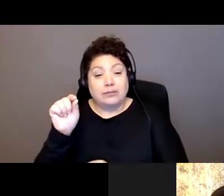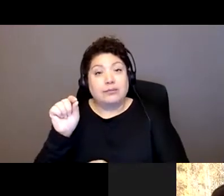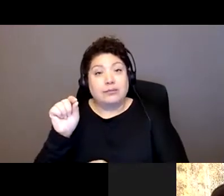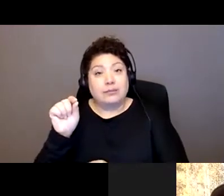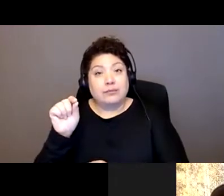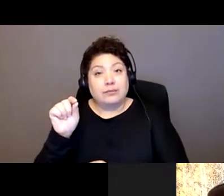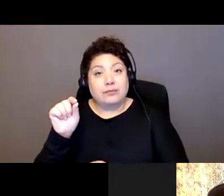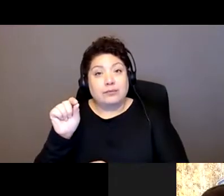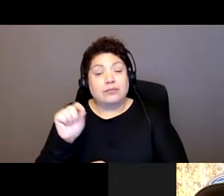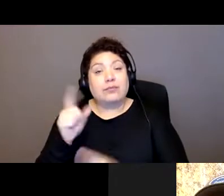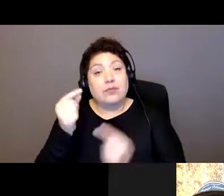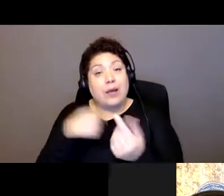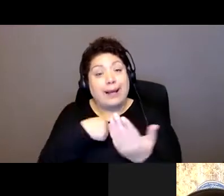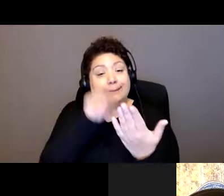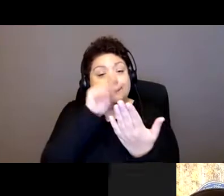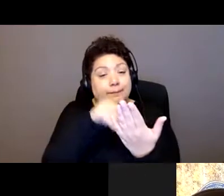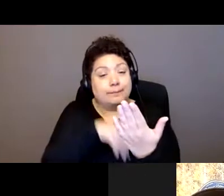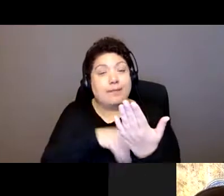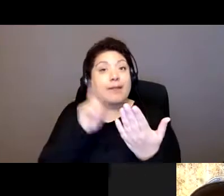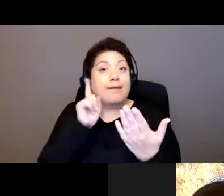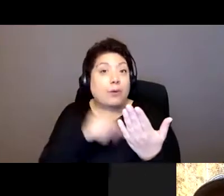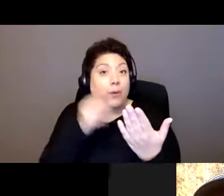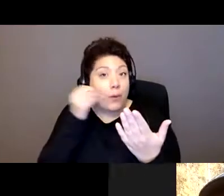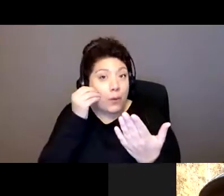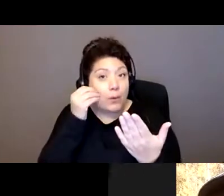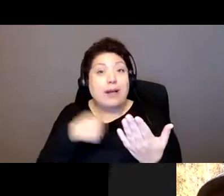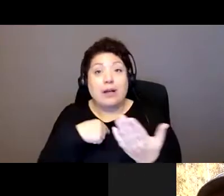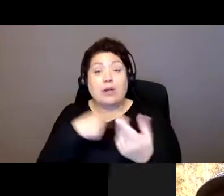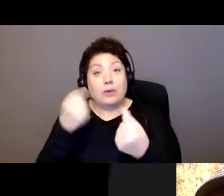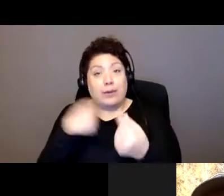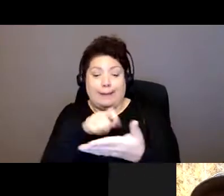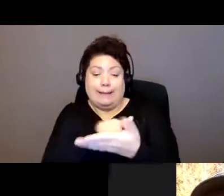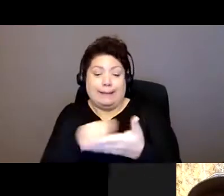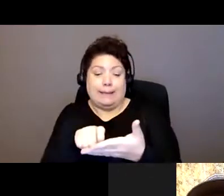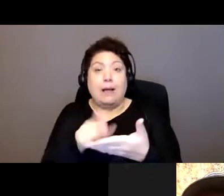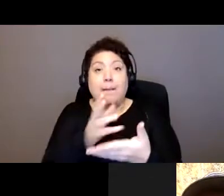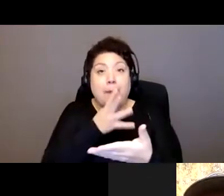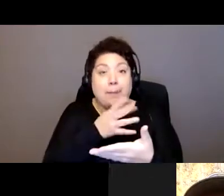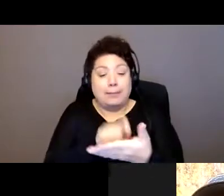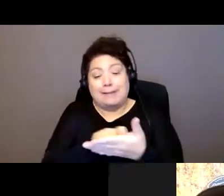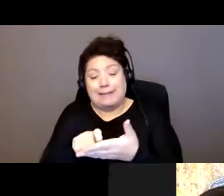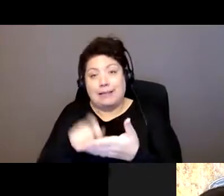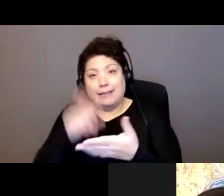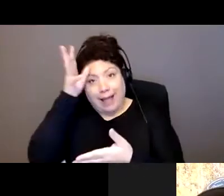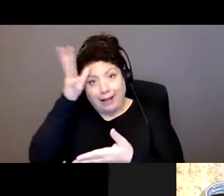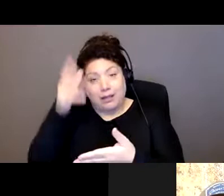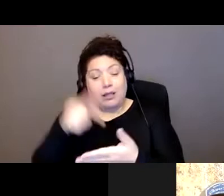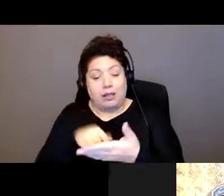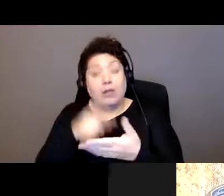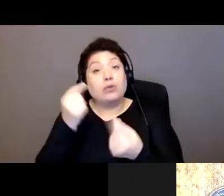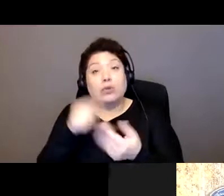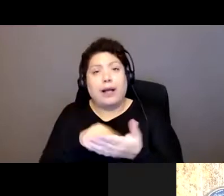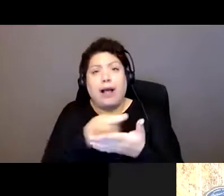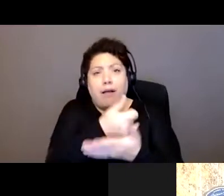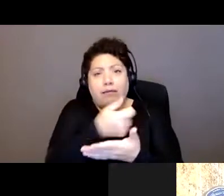foster paper, that I'd have to like scratch out mom and dad and write parent. You know what I mean? I never thought